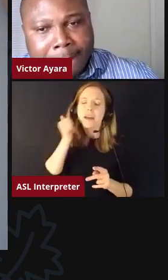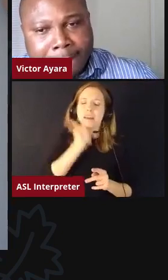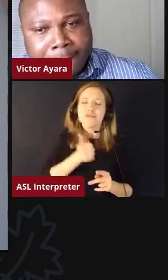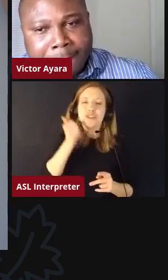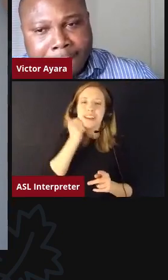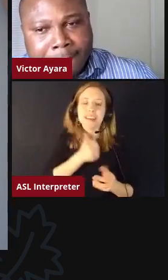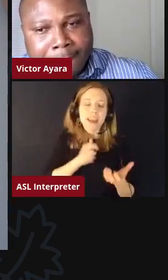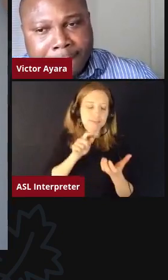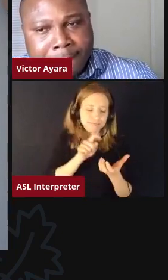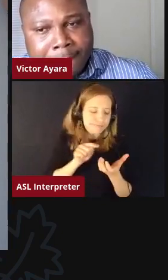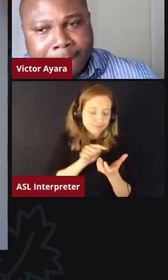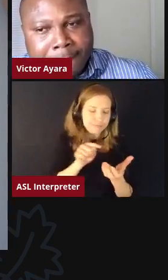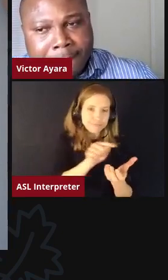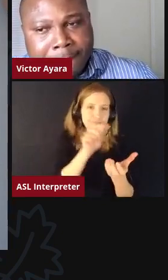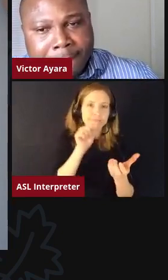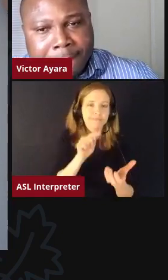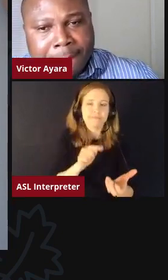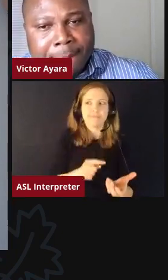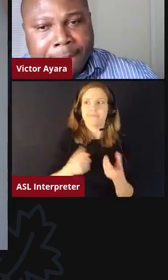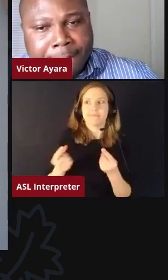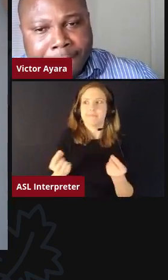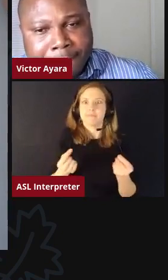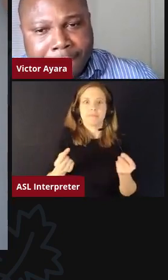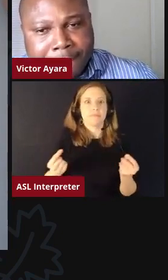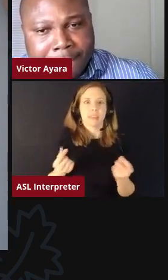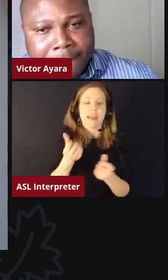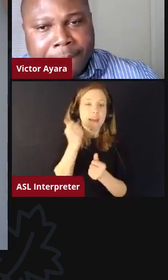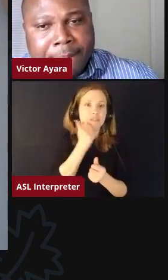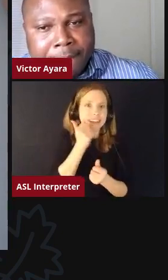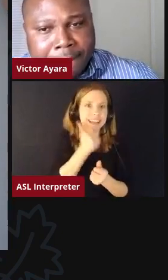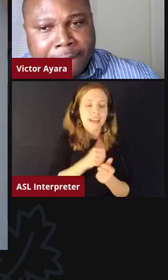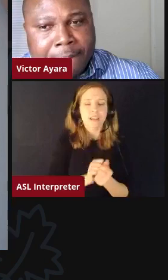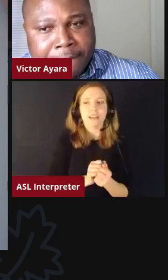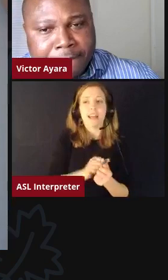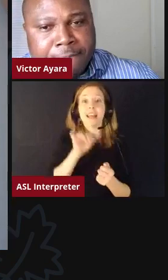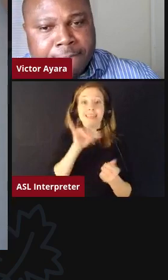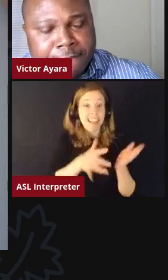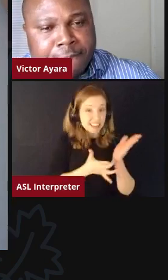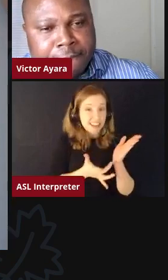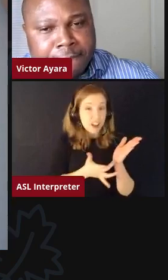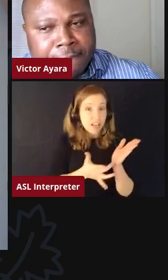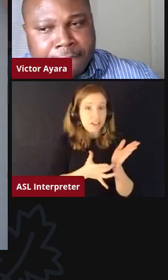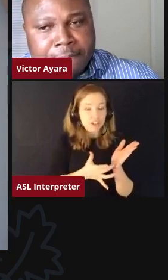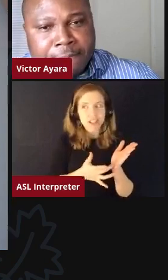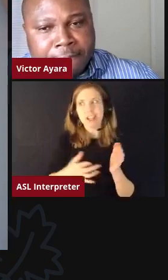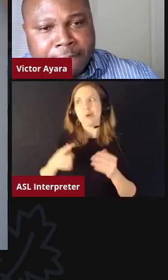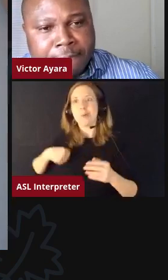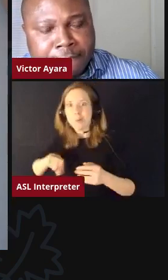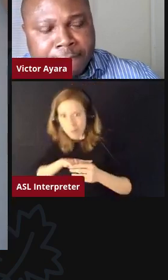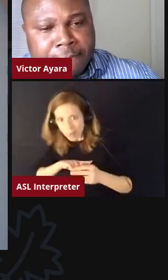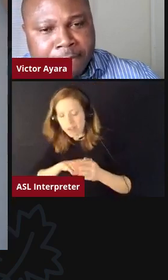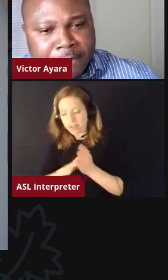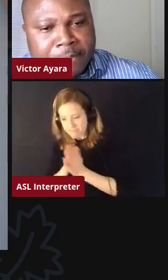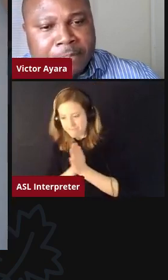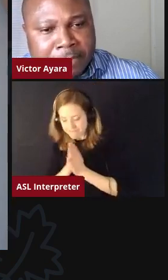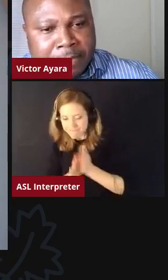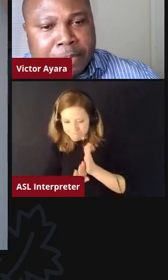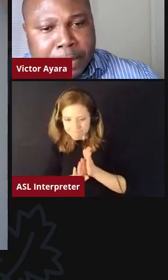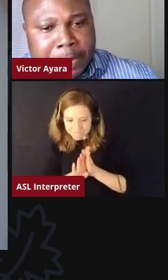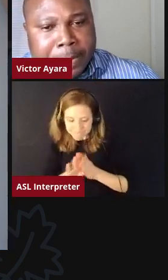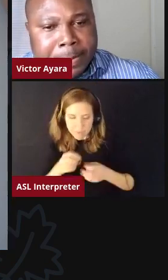that information and that technology is made by geographers. I mean, that was what we did. We kind of built that sort of